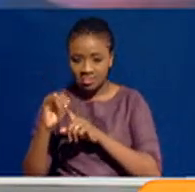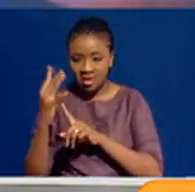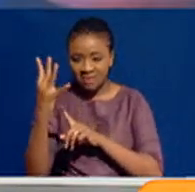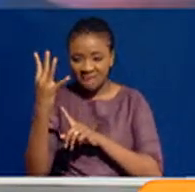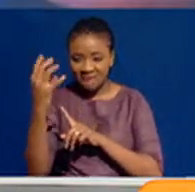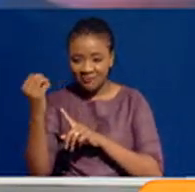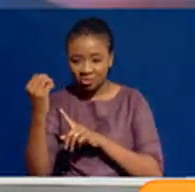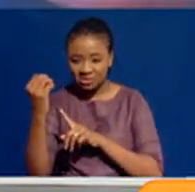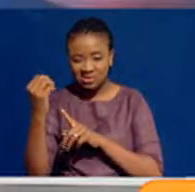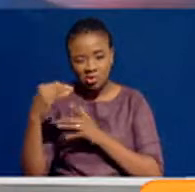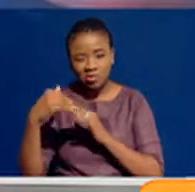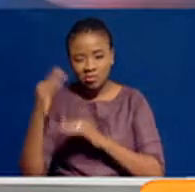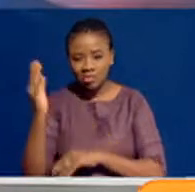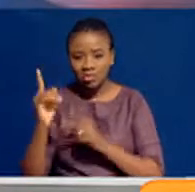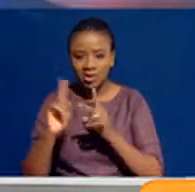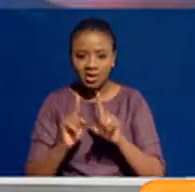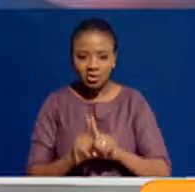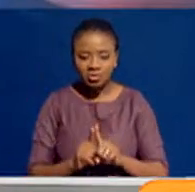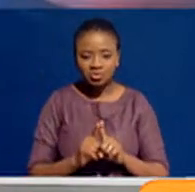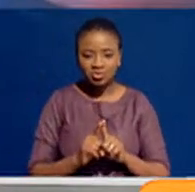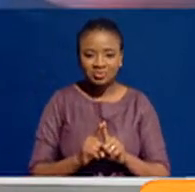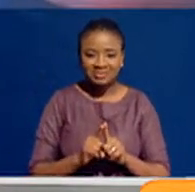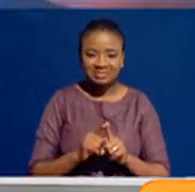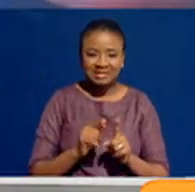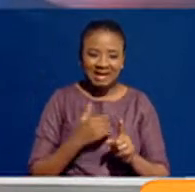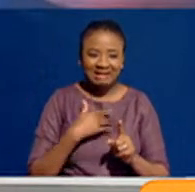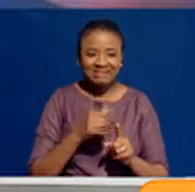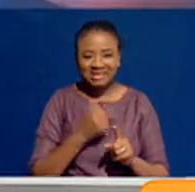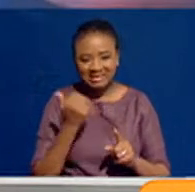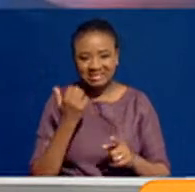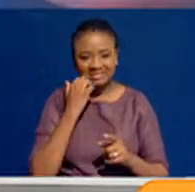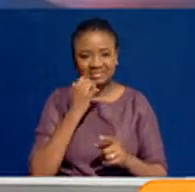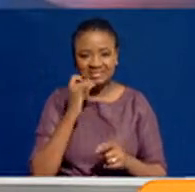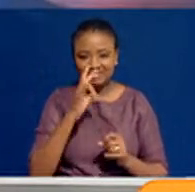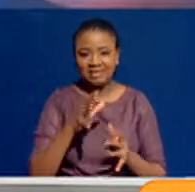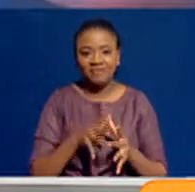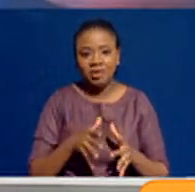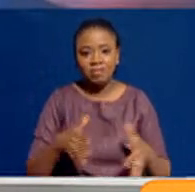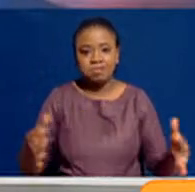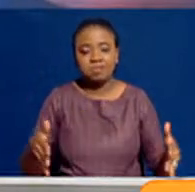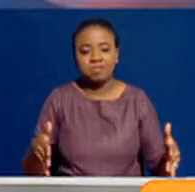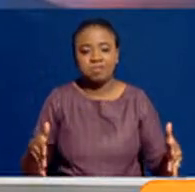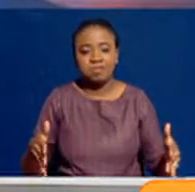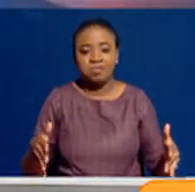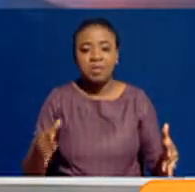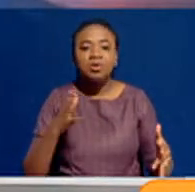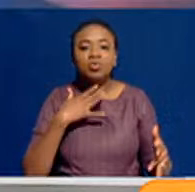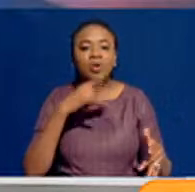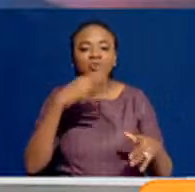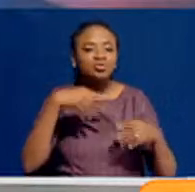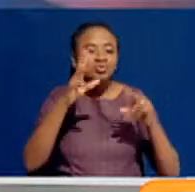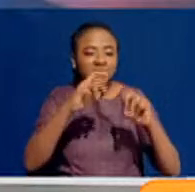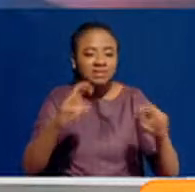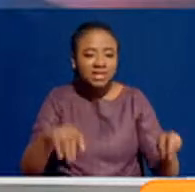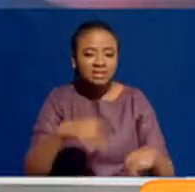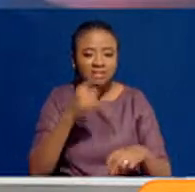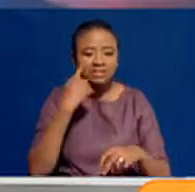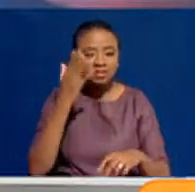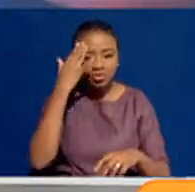higher, and at least one obesity-related medical condition. To estimate your BMI, this is what you need to